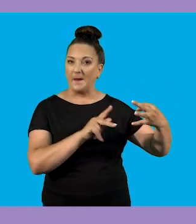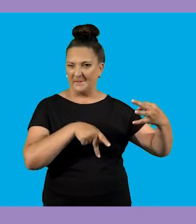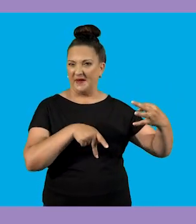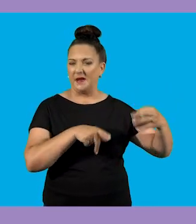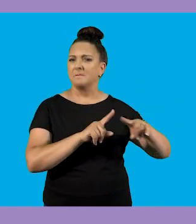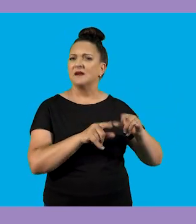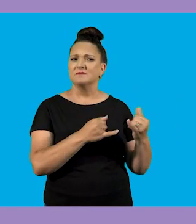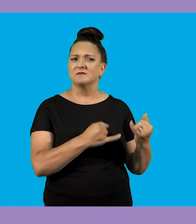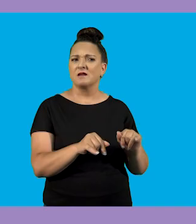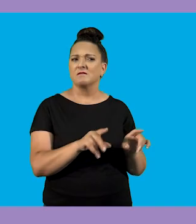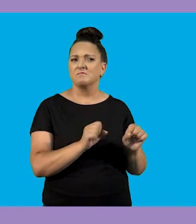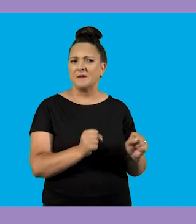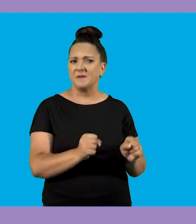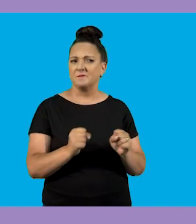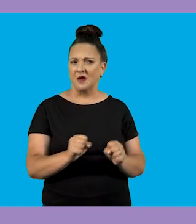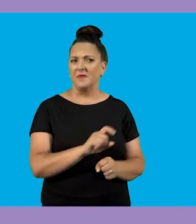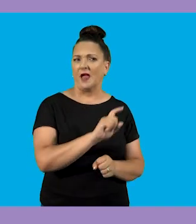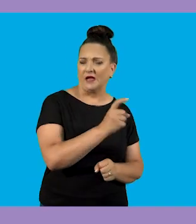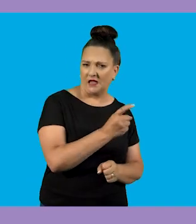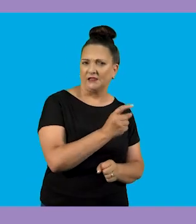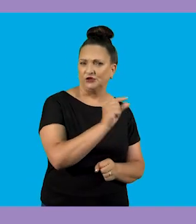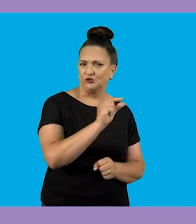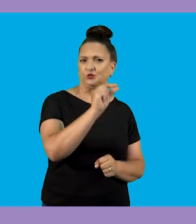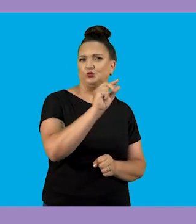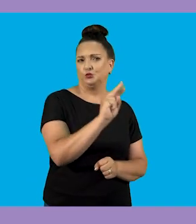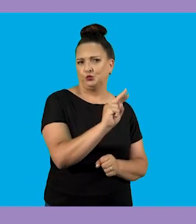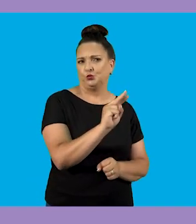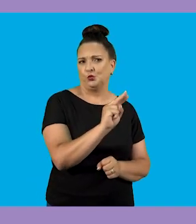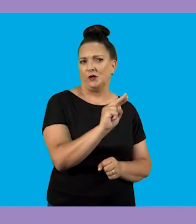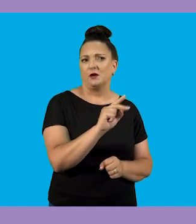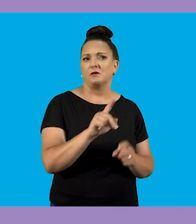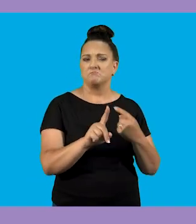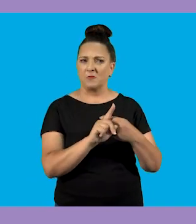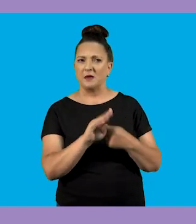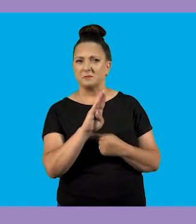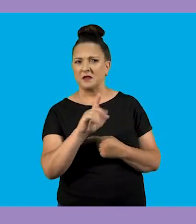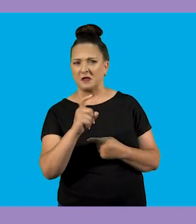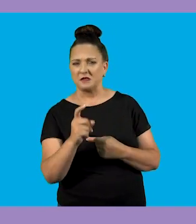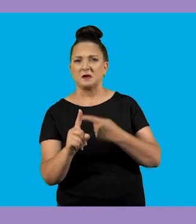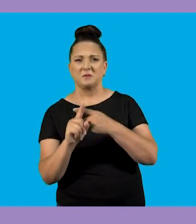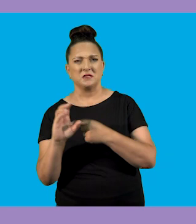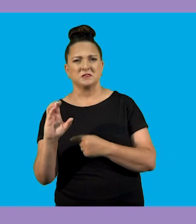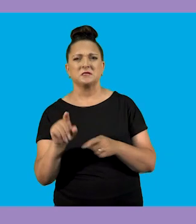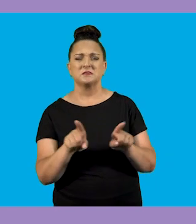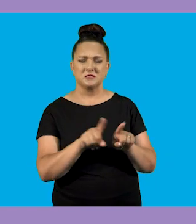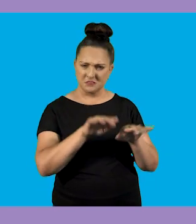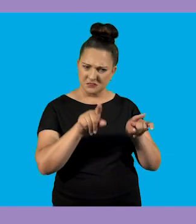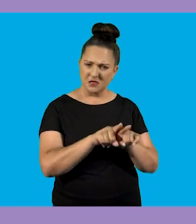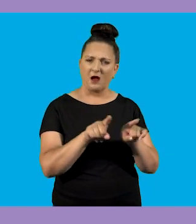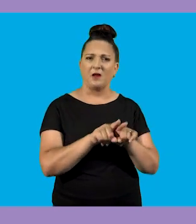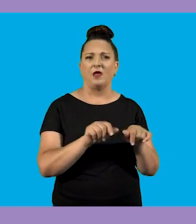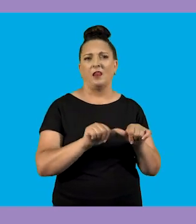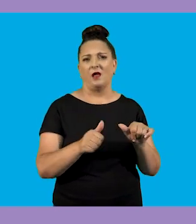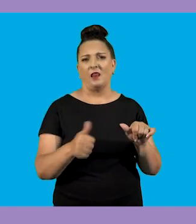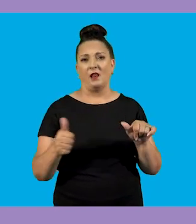represents the same form of x squared plus bx plus c. Let's see how we can factorize